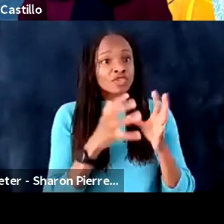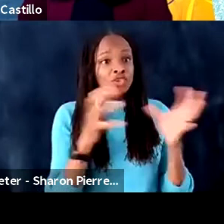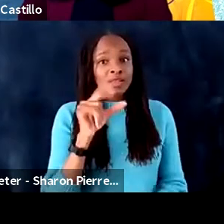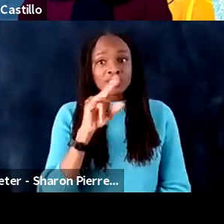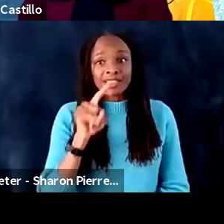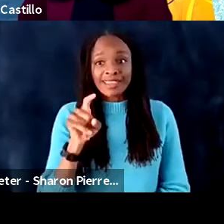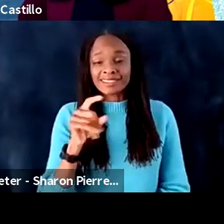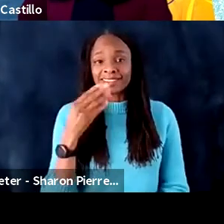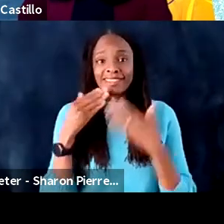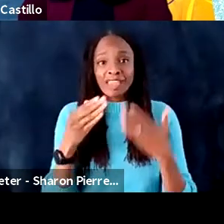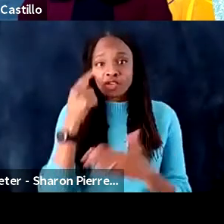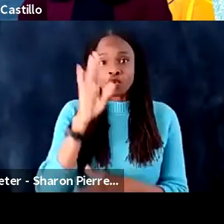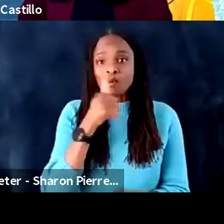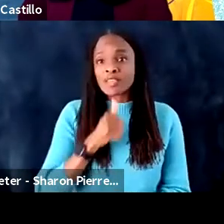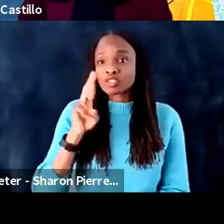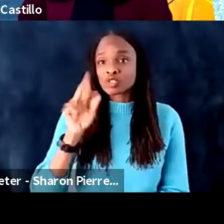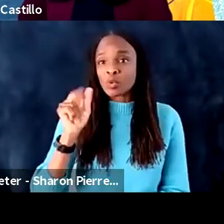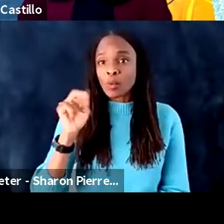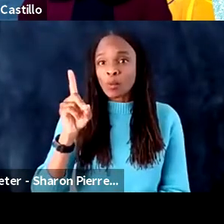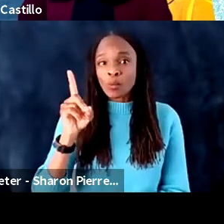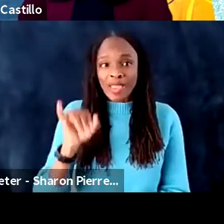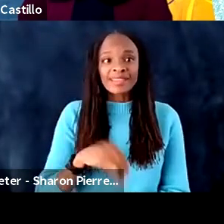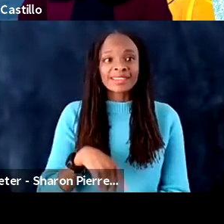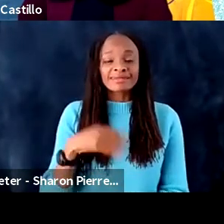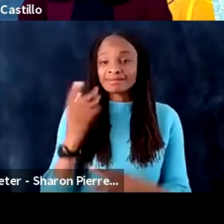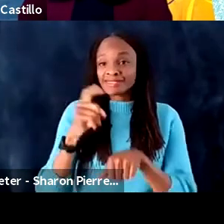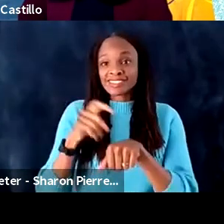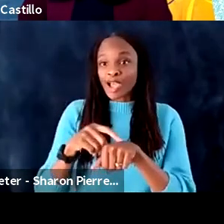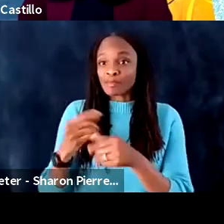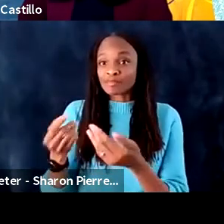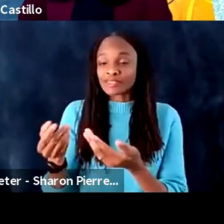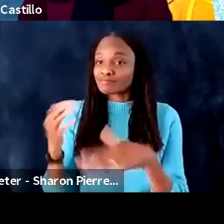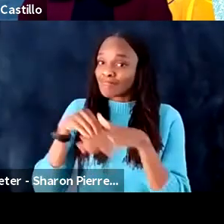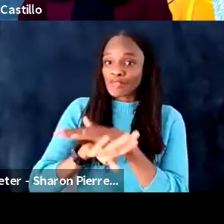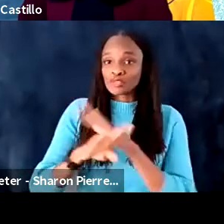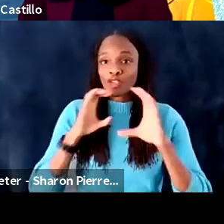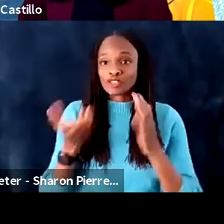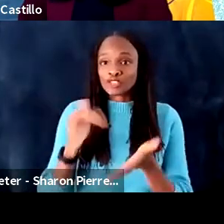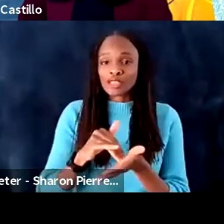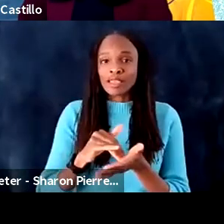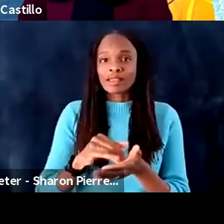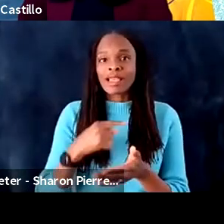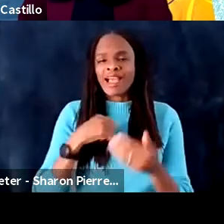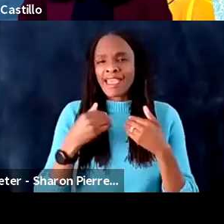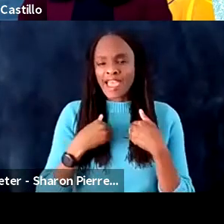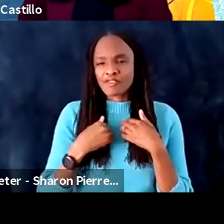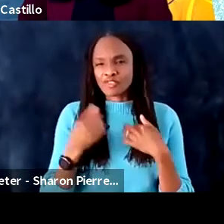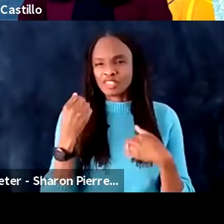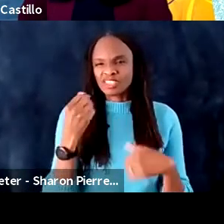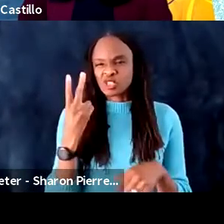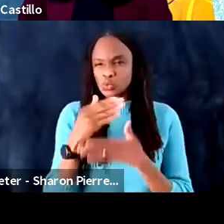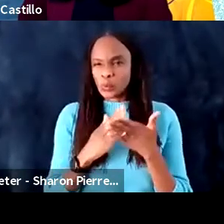patient, Randi. Time to bring you back into the conversation. I've got a bit of a double-headed question for